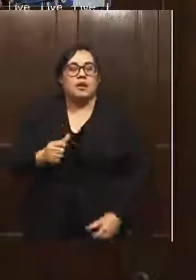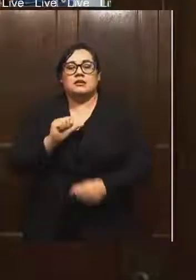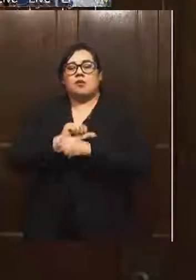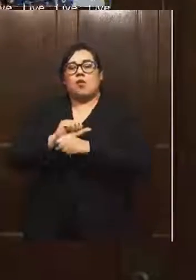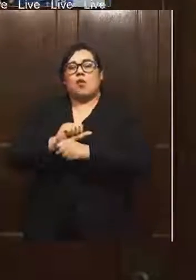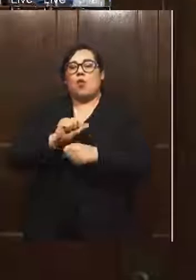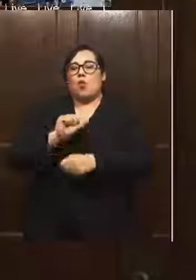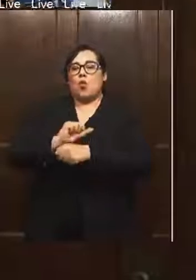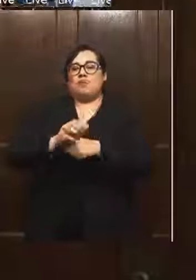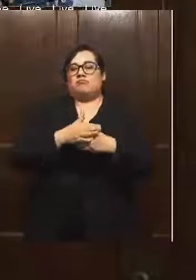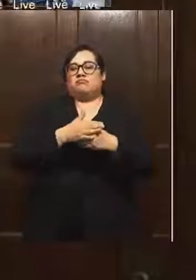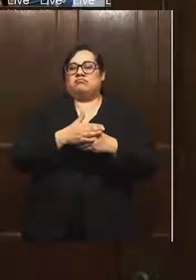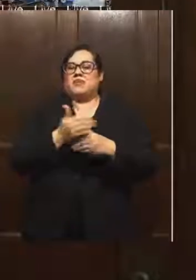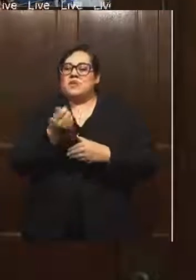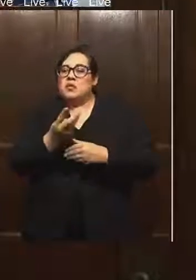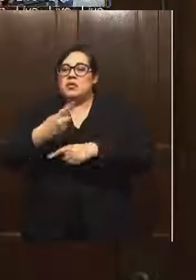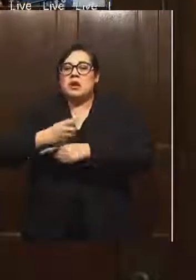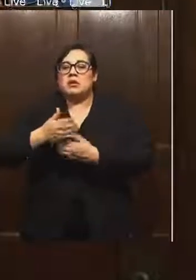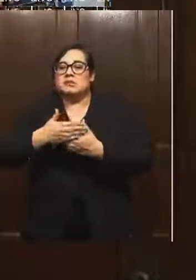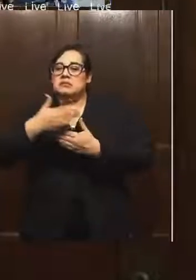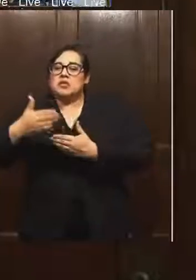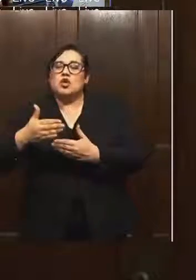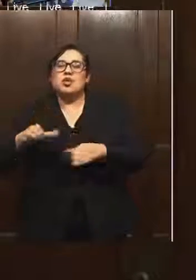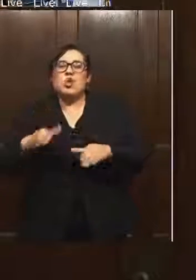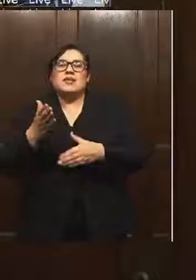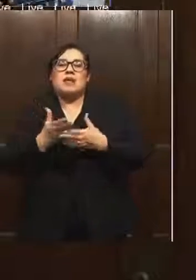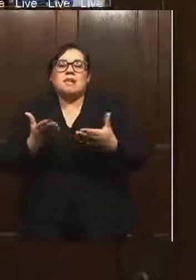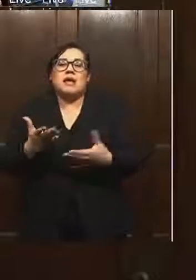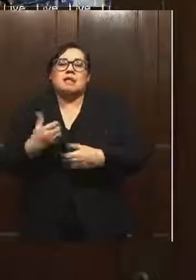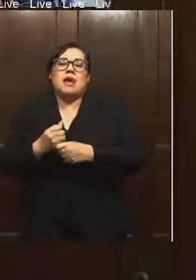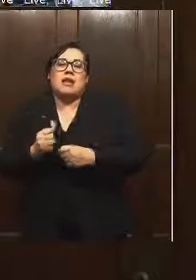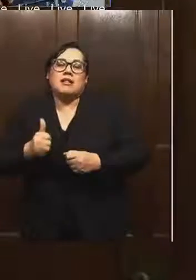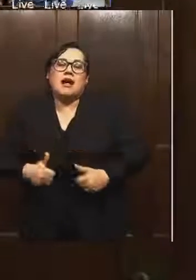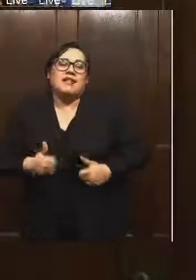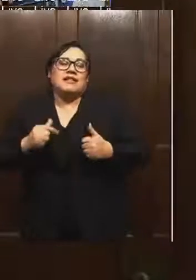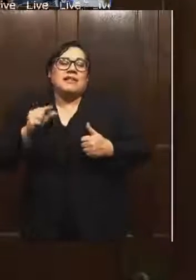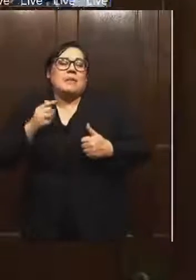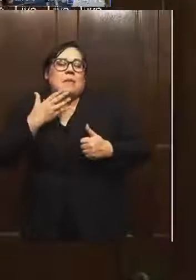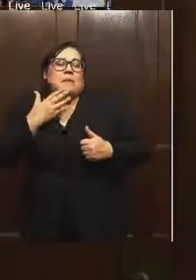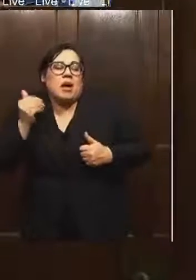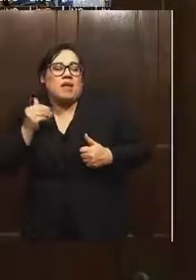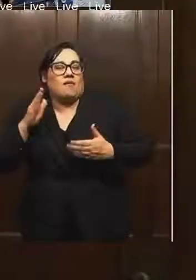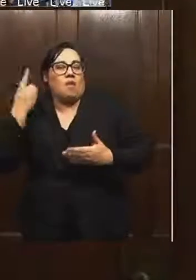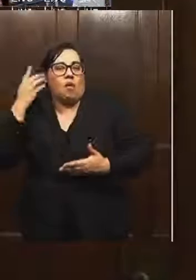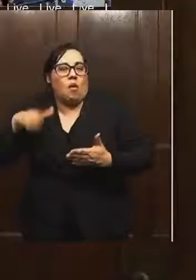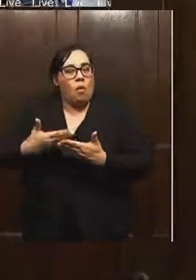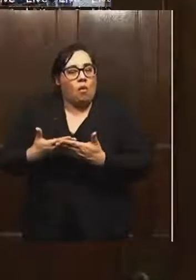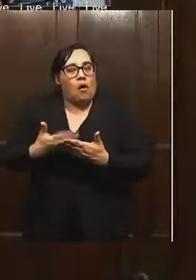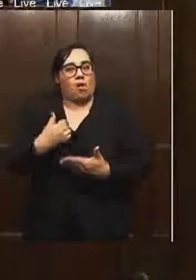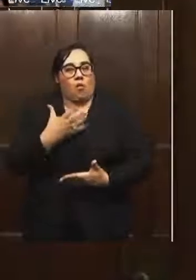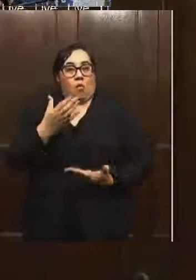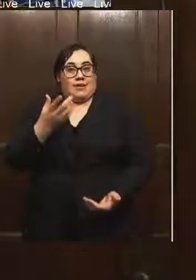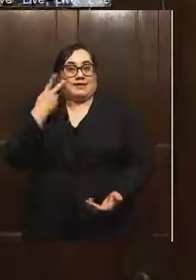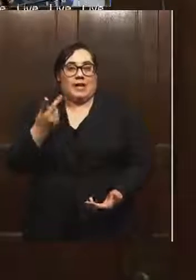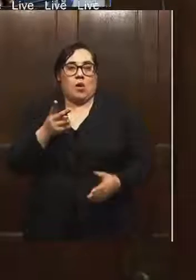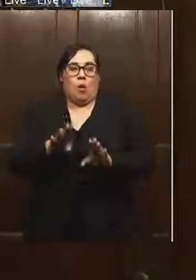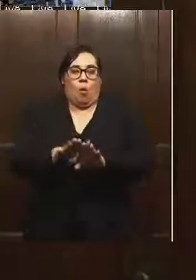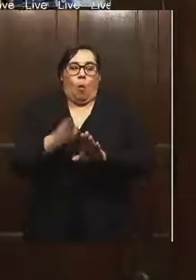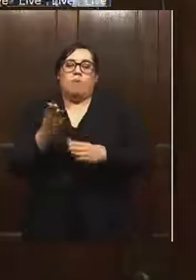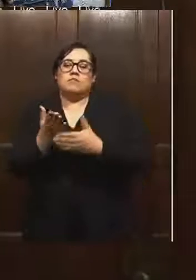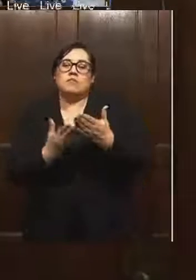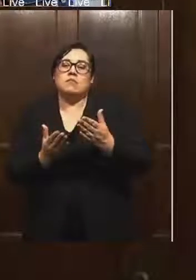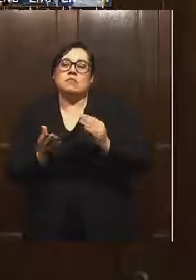in the next few days and weeks to do some things to make life a little bit better for all of us. I'd like to see the reopening of